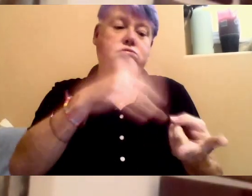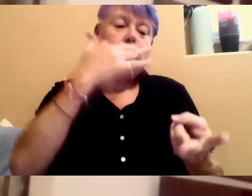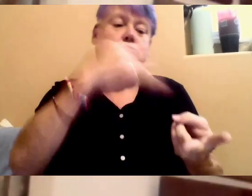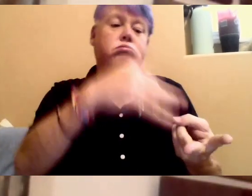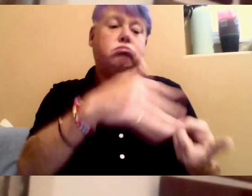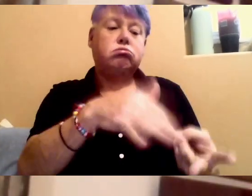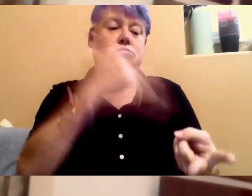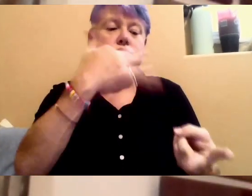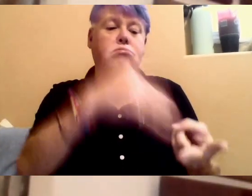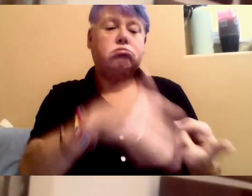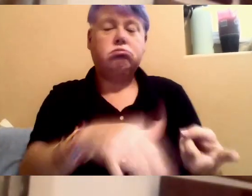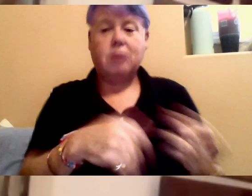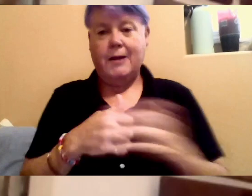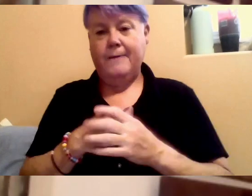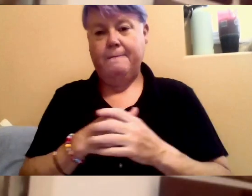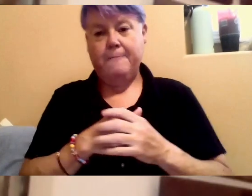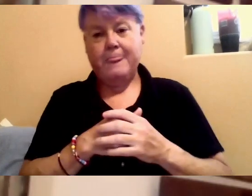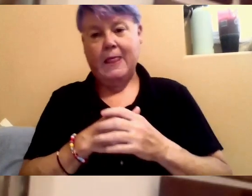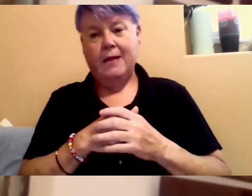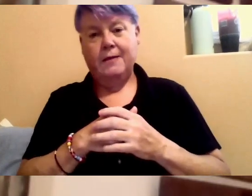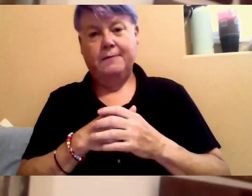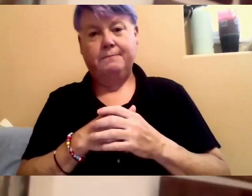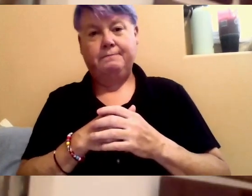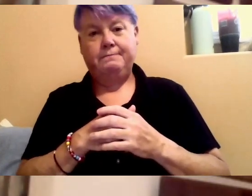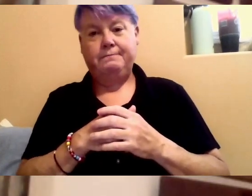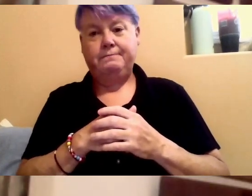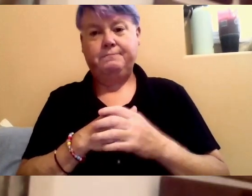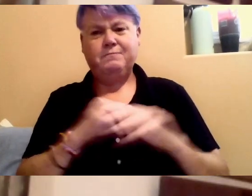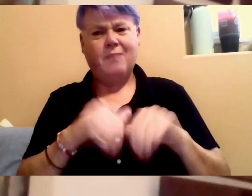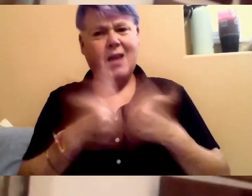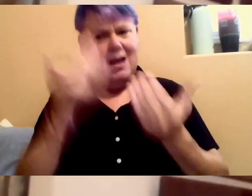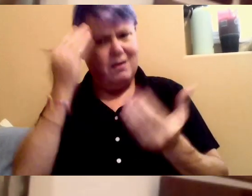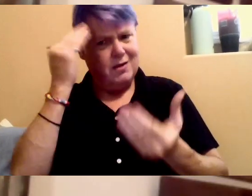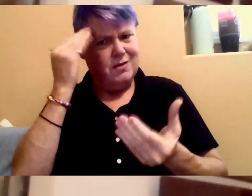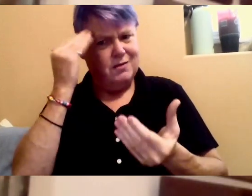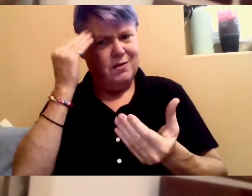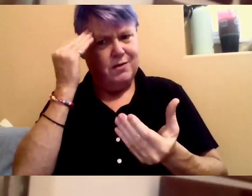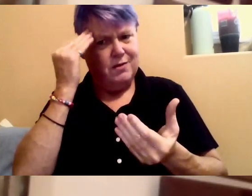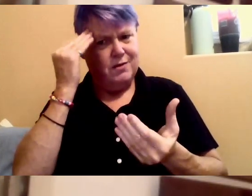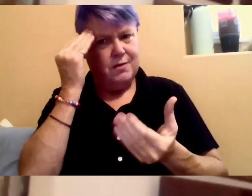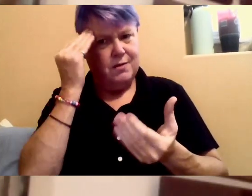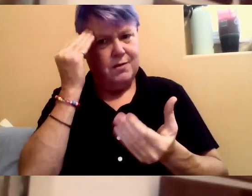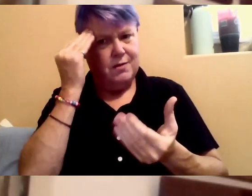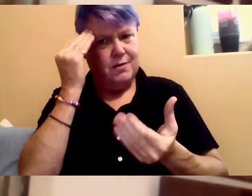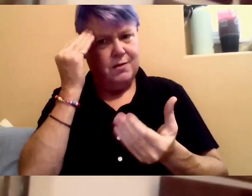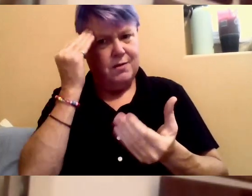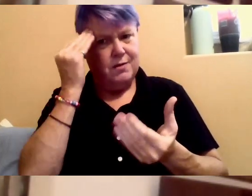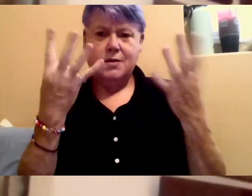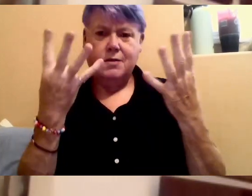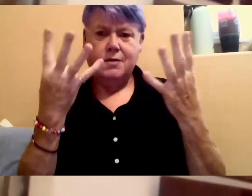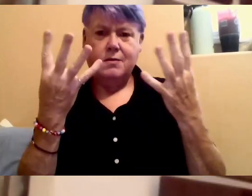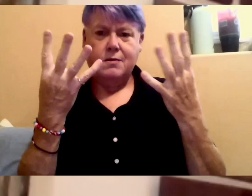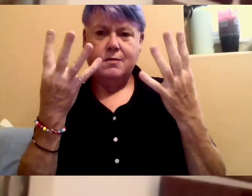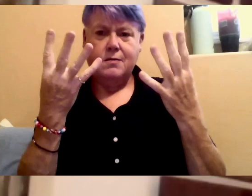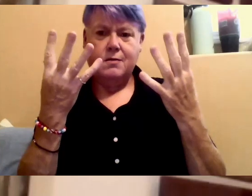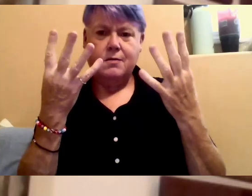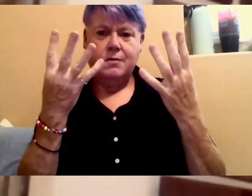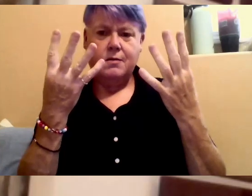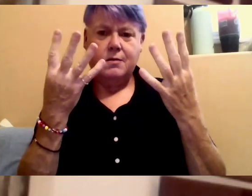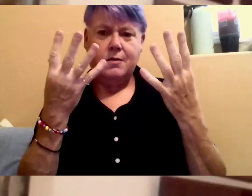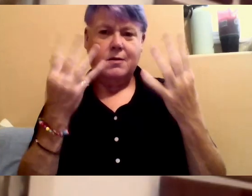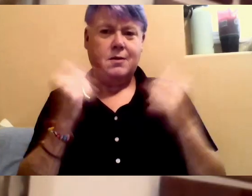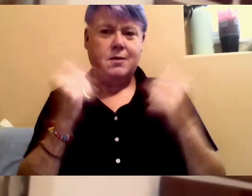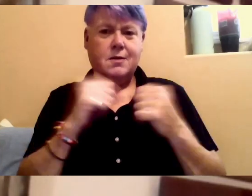and put blood from one into the other. I said, how did you know when it was too much? And he said, oh, he'd go get the